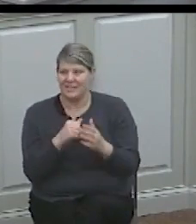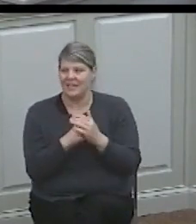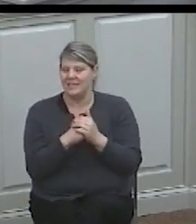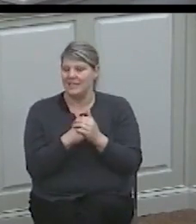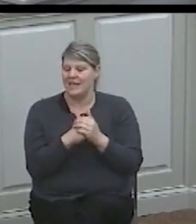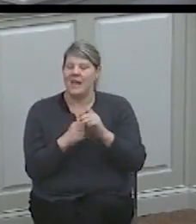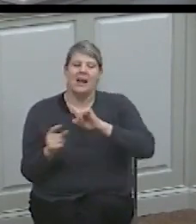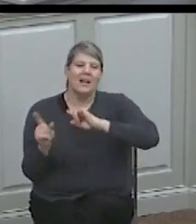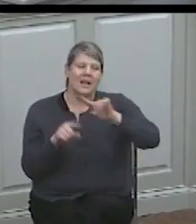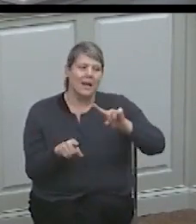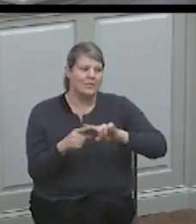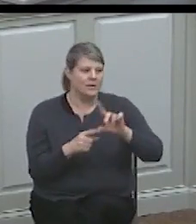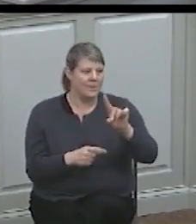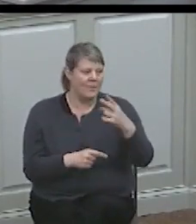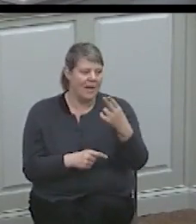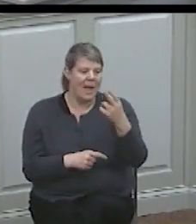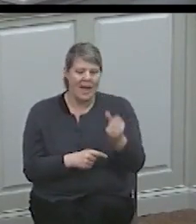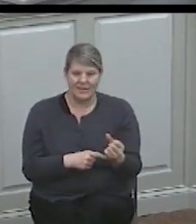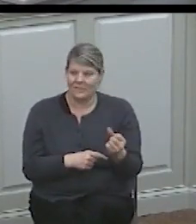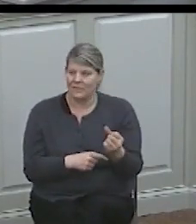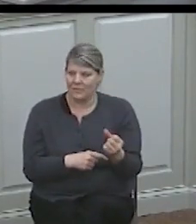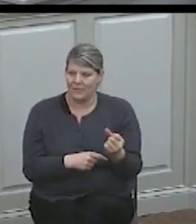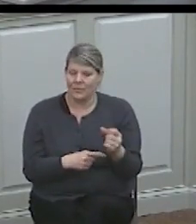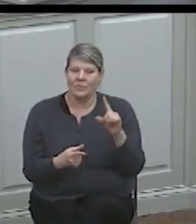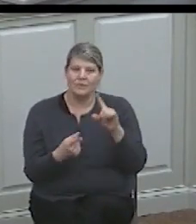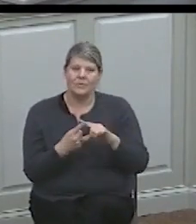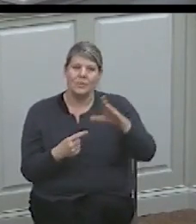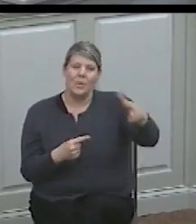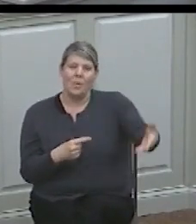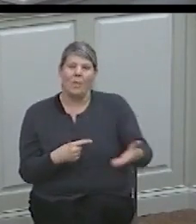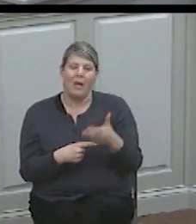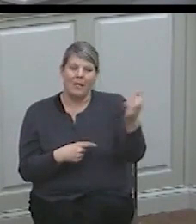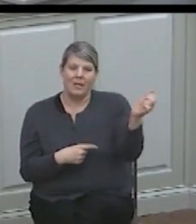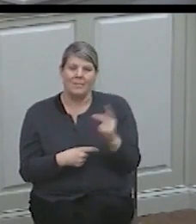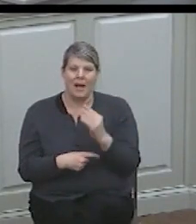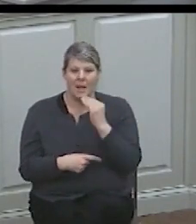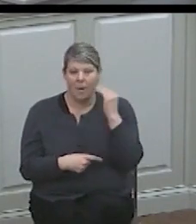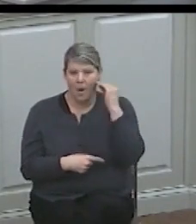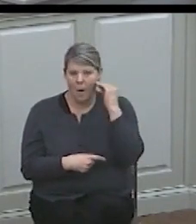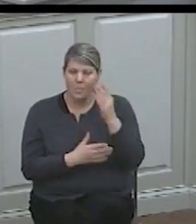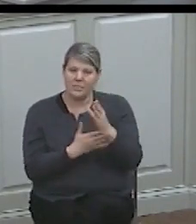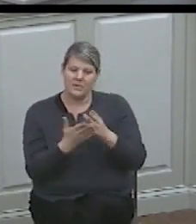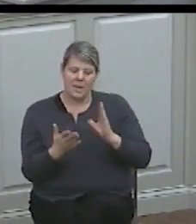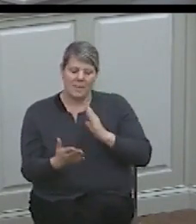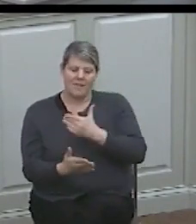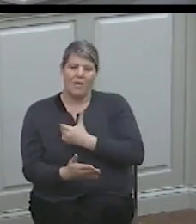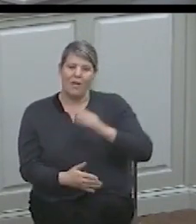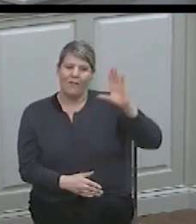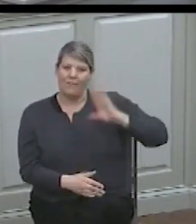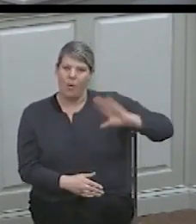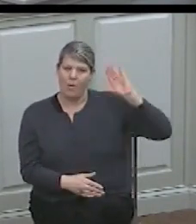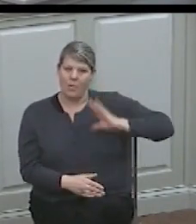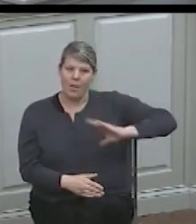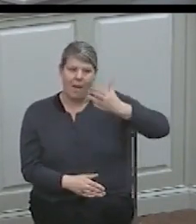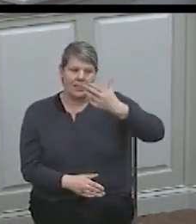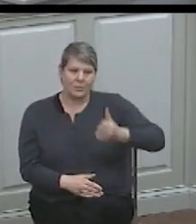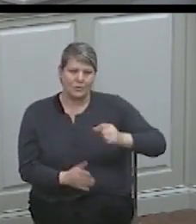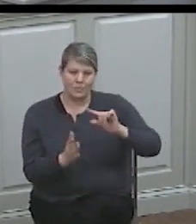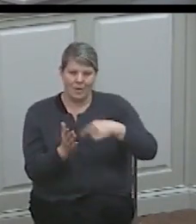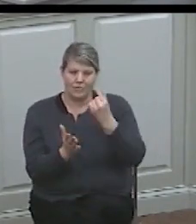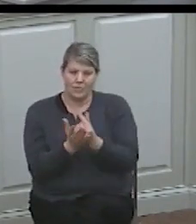and really welcome back home some of our former high school graduates who are now, like I say, college graduates